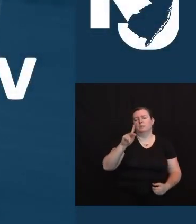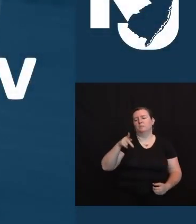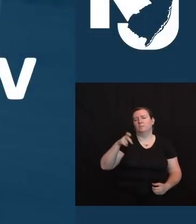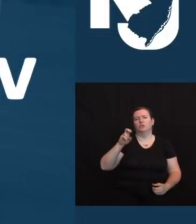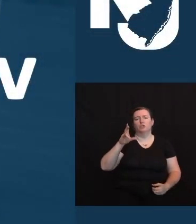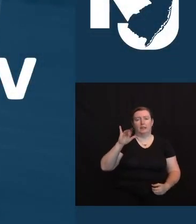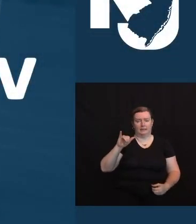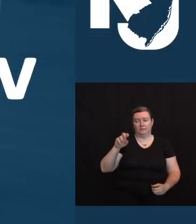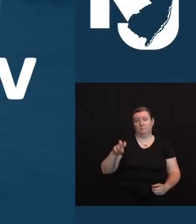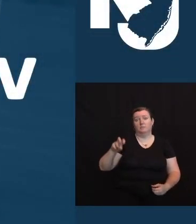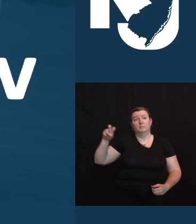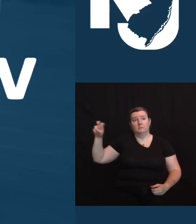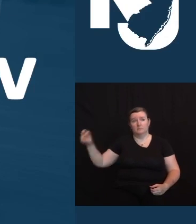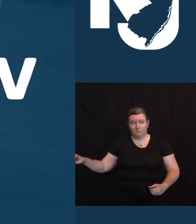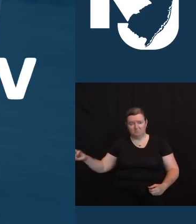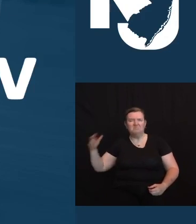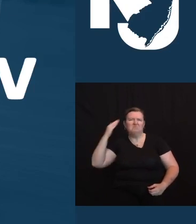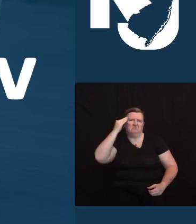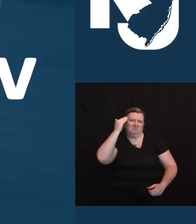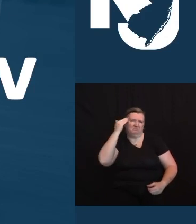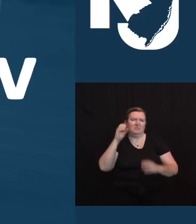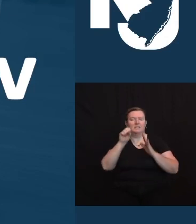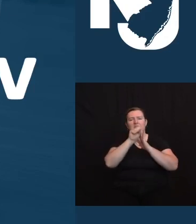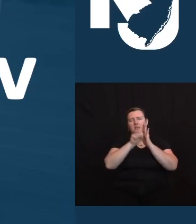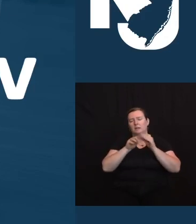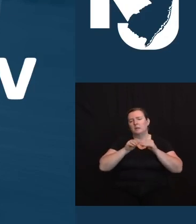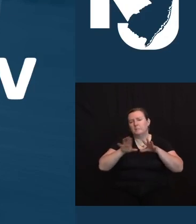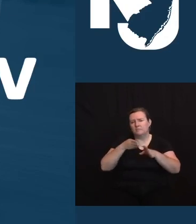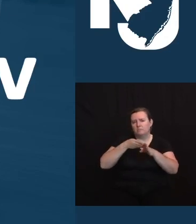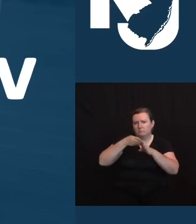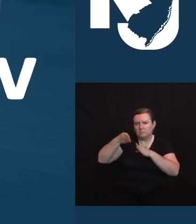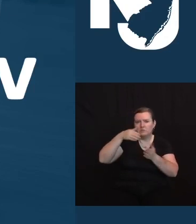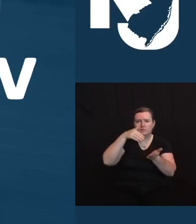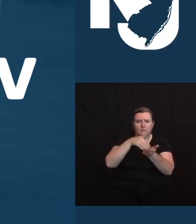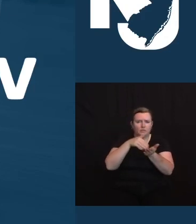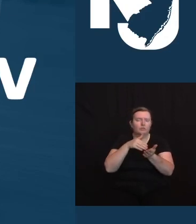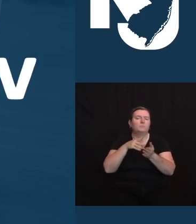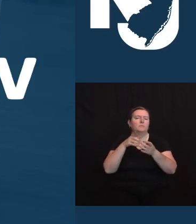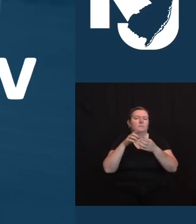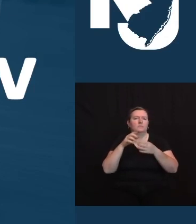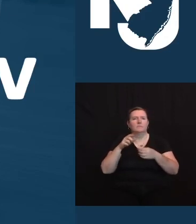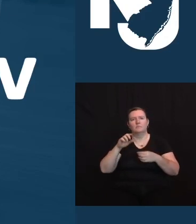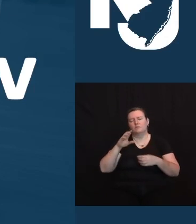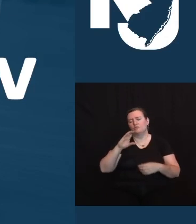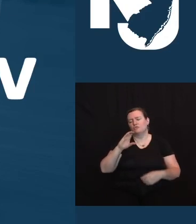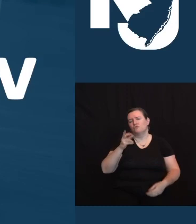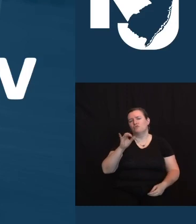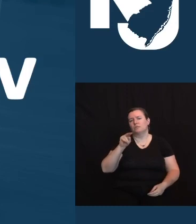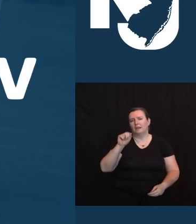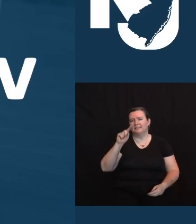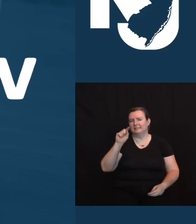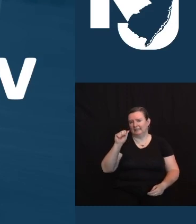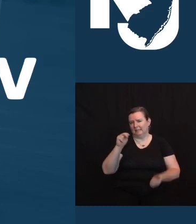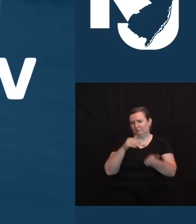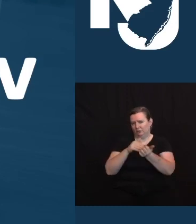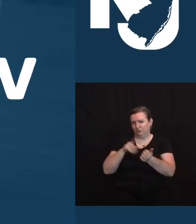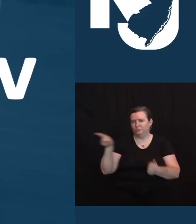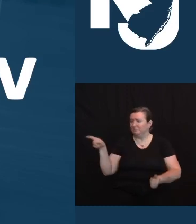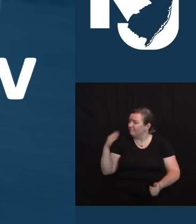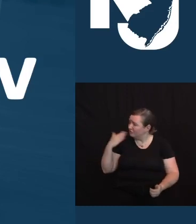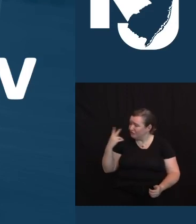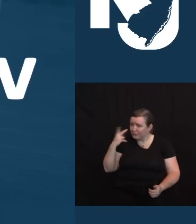another familiar face, the state's epidemiologist, Dr. Christina Tan. Great to have you both. We welcome back with a